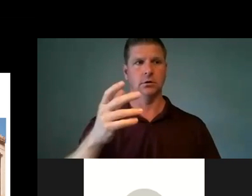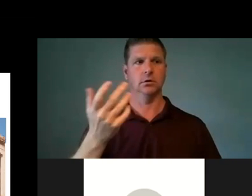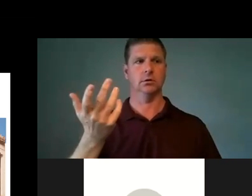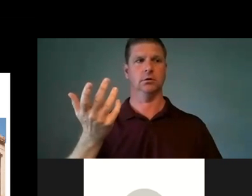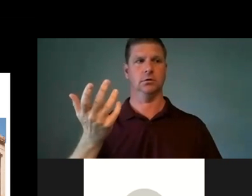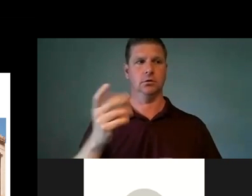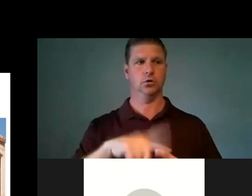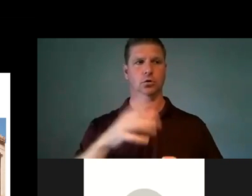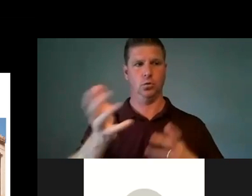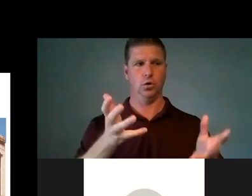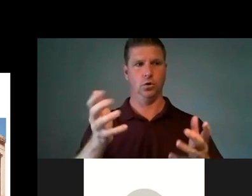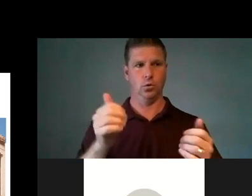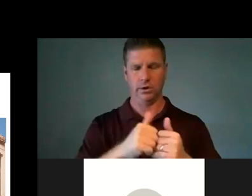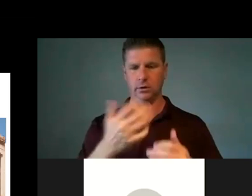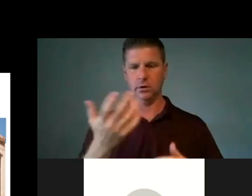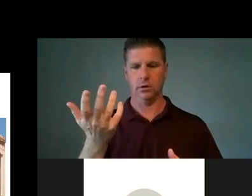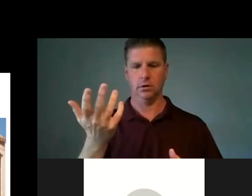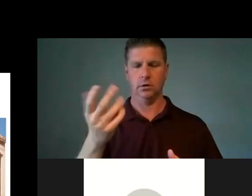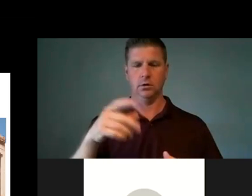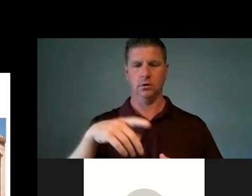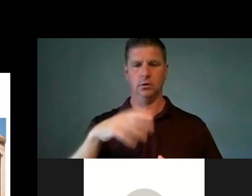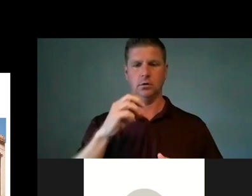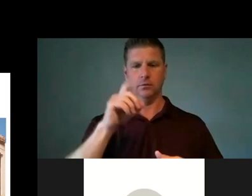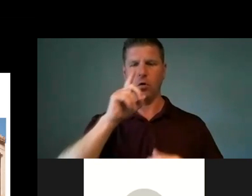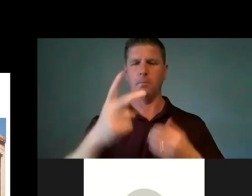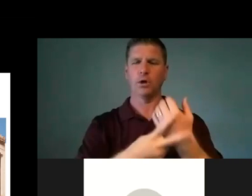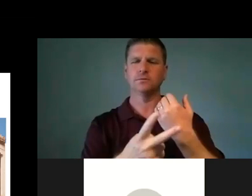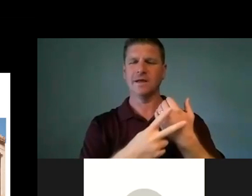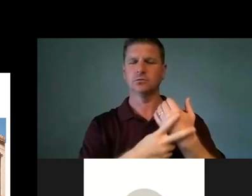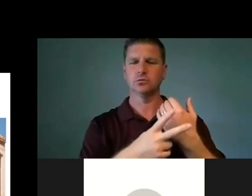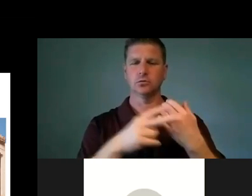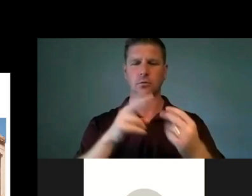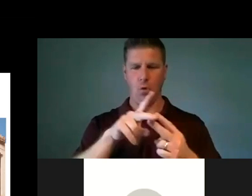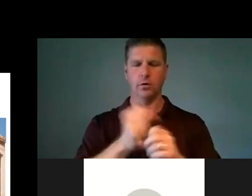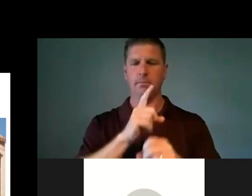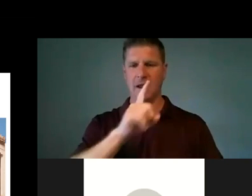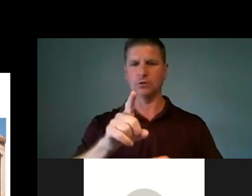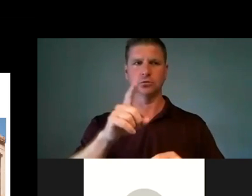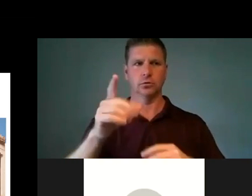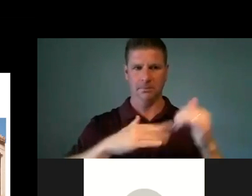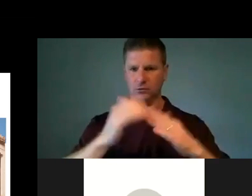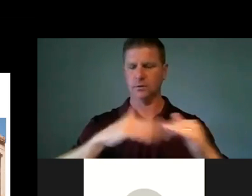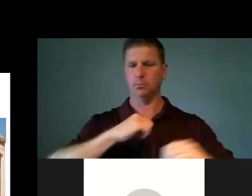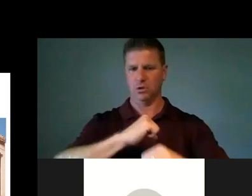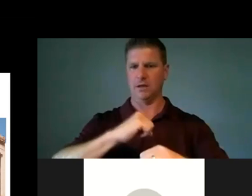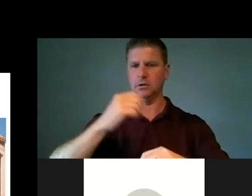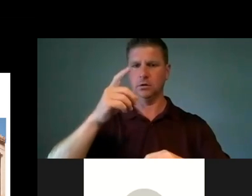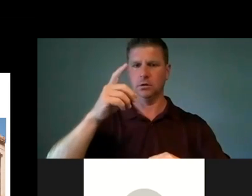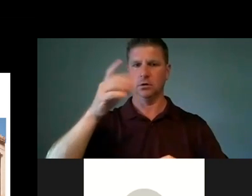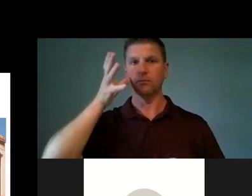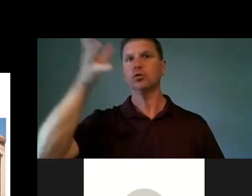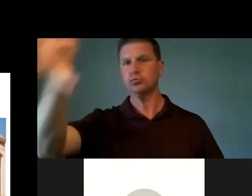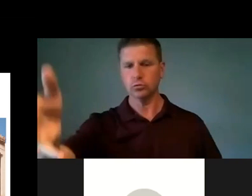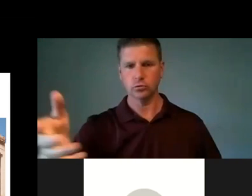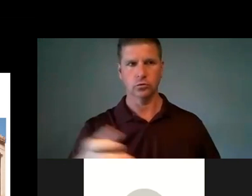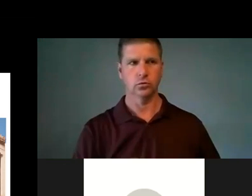to work with an approved upon preservationist partner to ensure that these buildings are protected into the future,